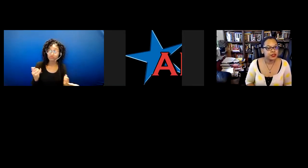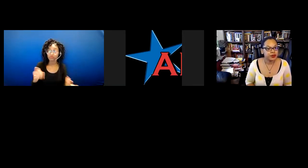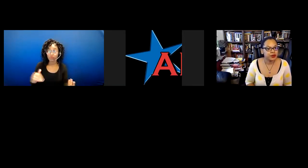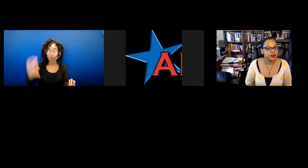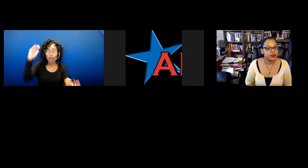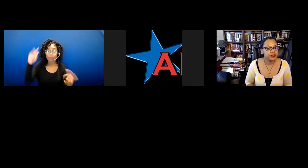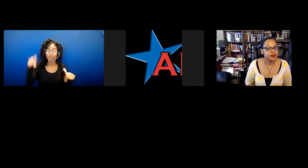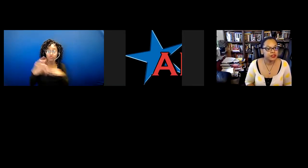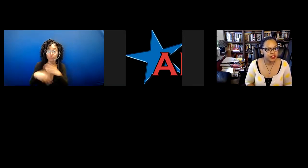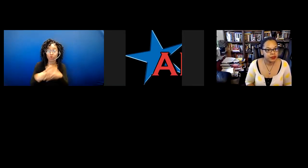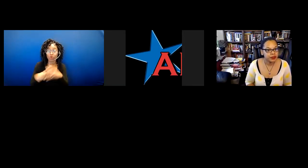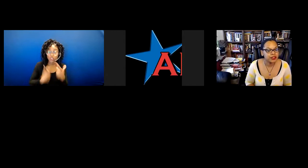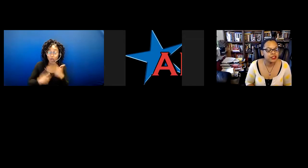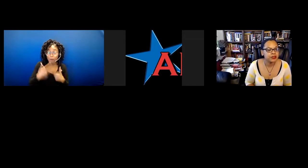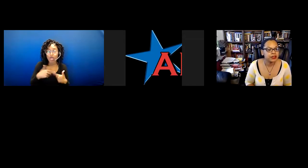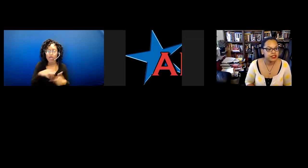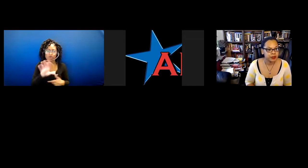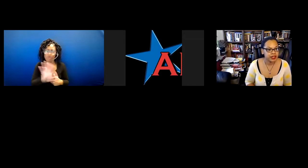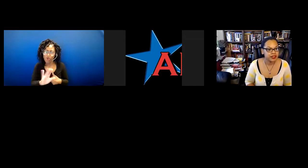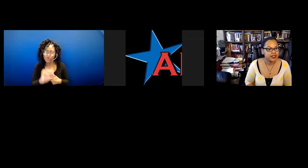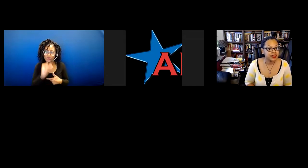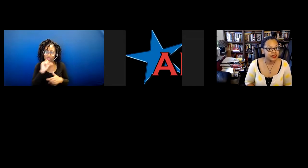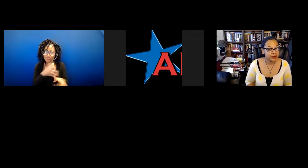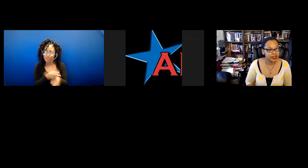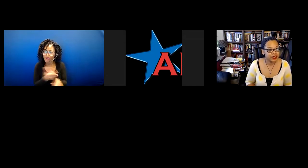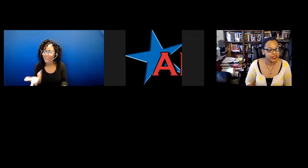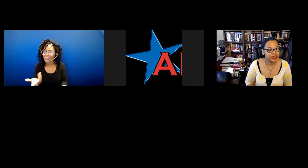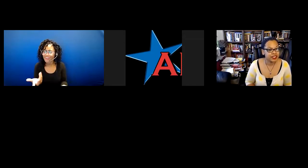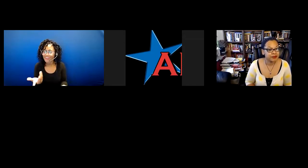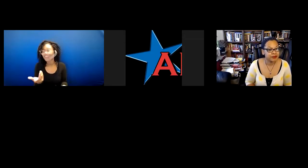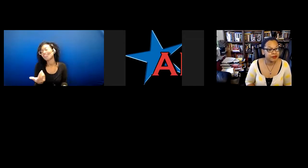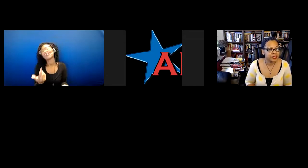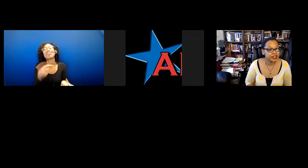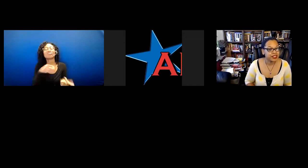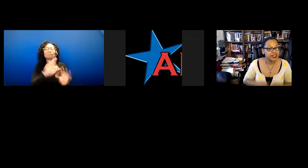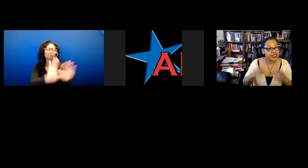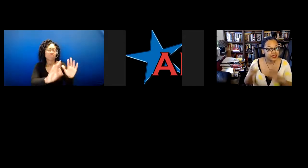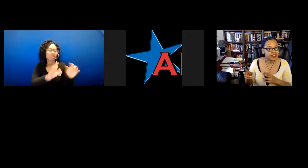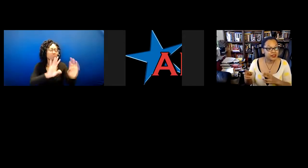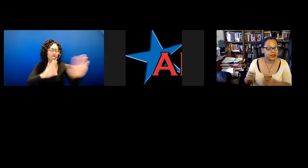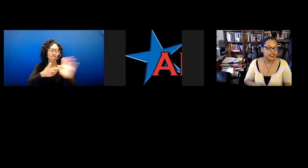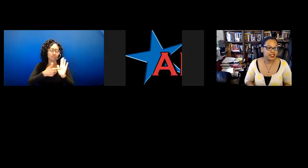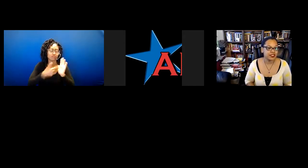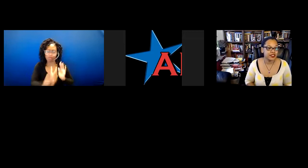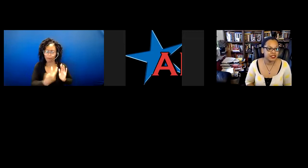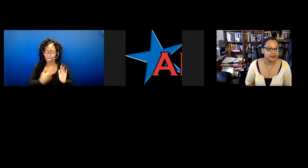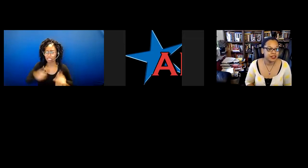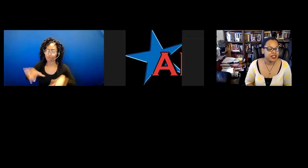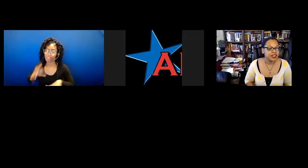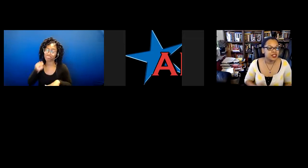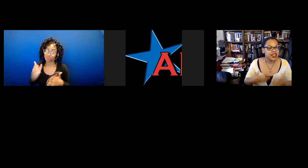are told, no, you're not doing this right. This is the way things are done. This is the way things are